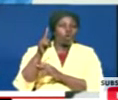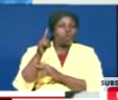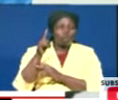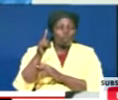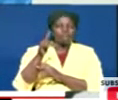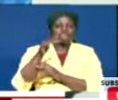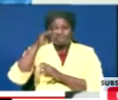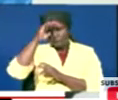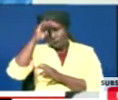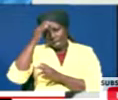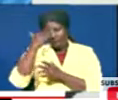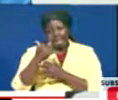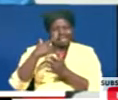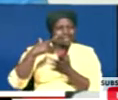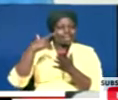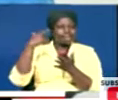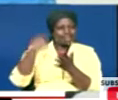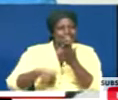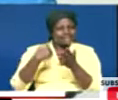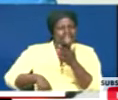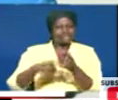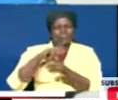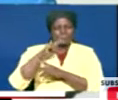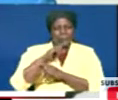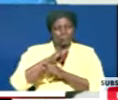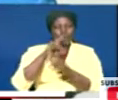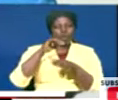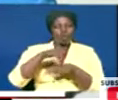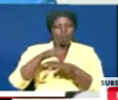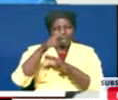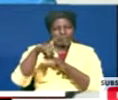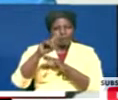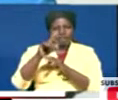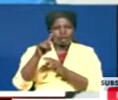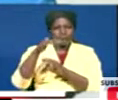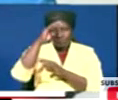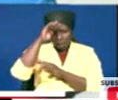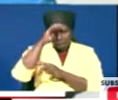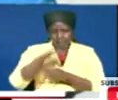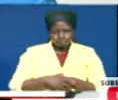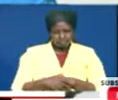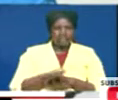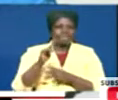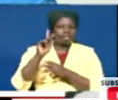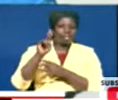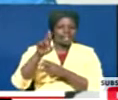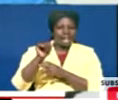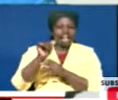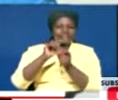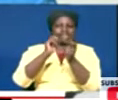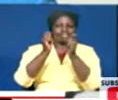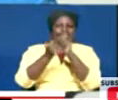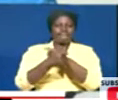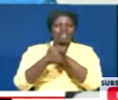The giant brewer further says the implementation of the inflation adjustment taxes by the Kenya Revenue Authority will result in